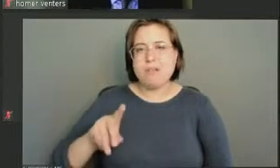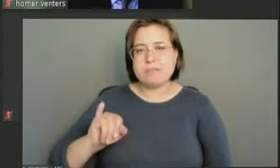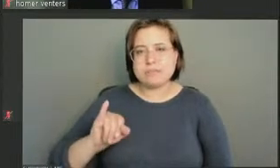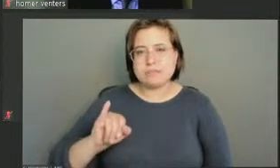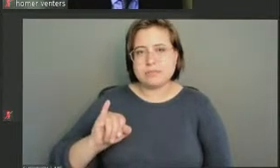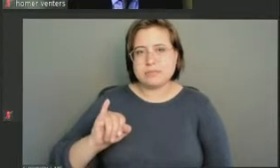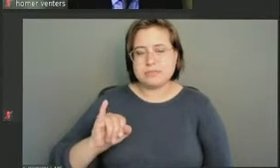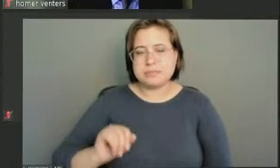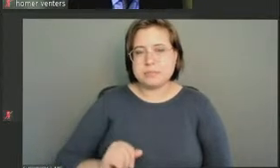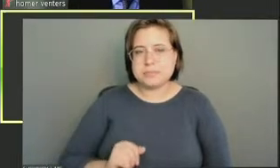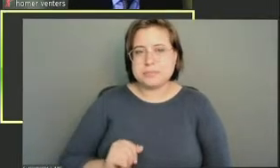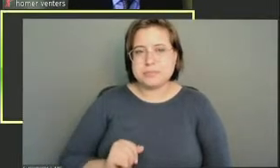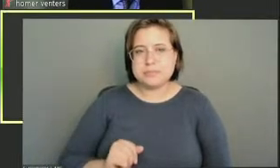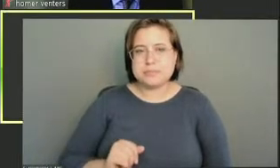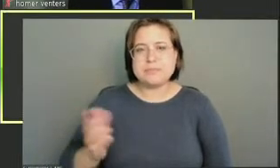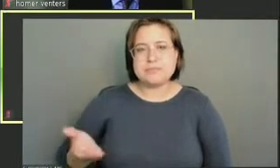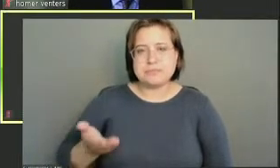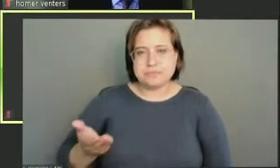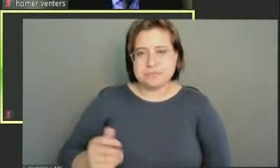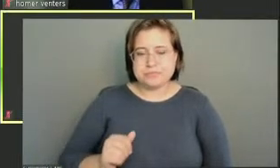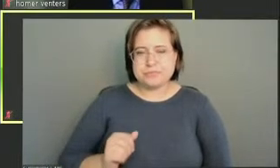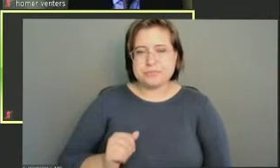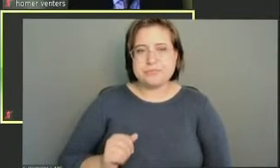Gandhi. Present.